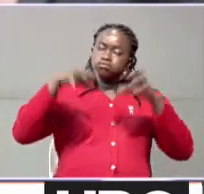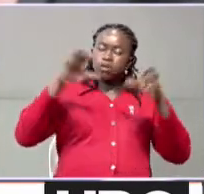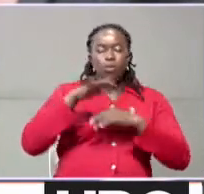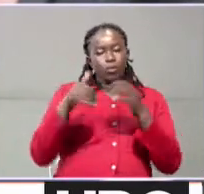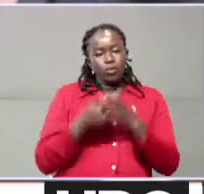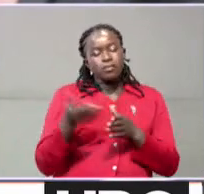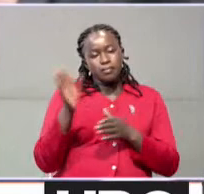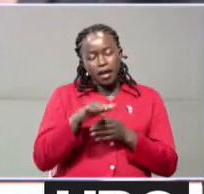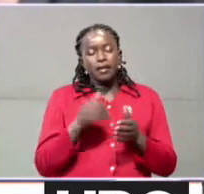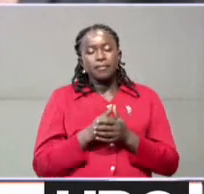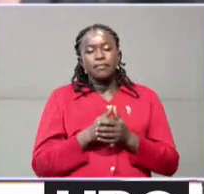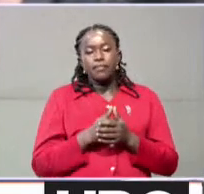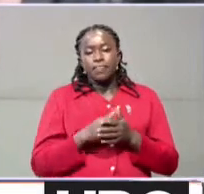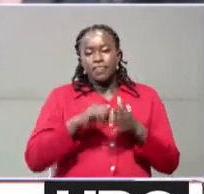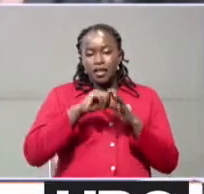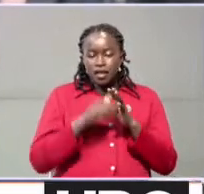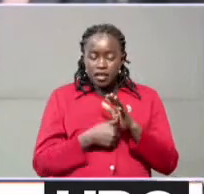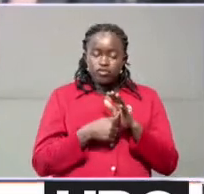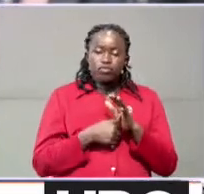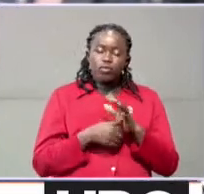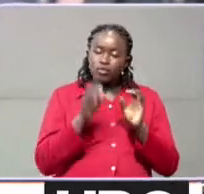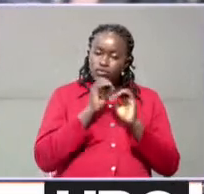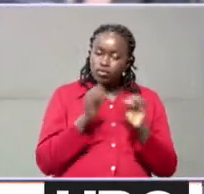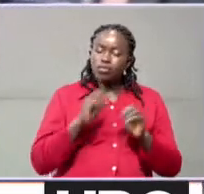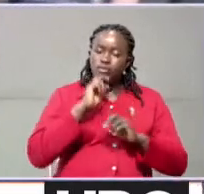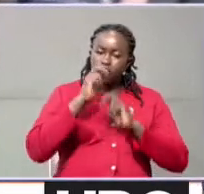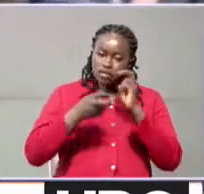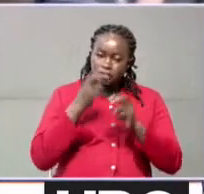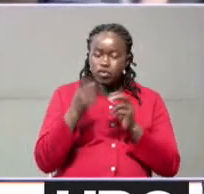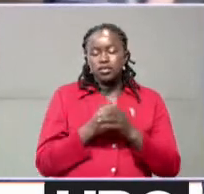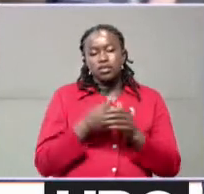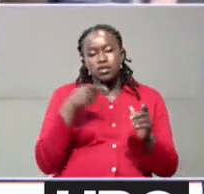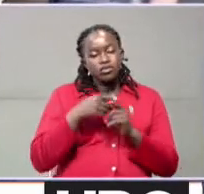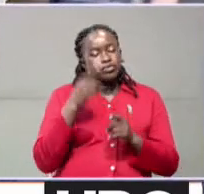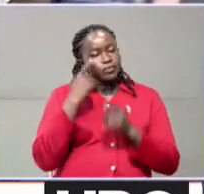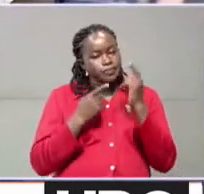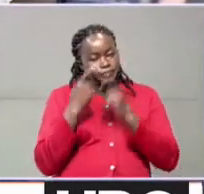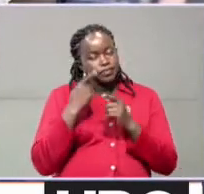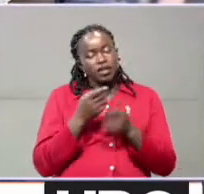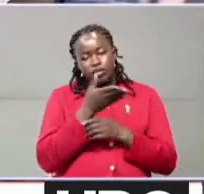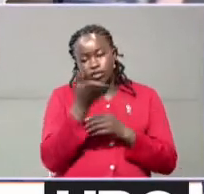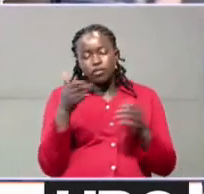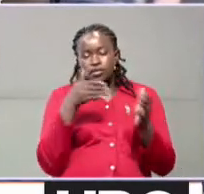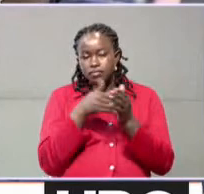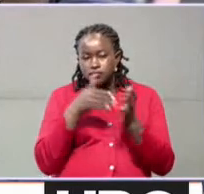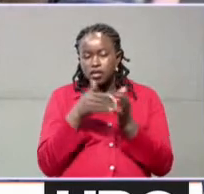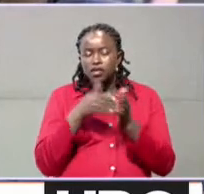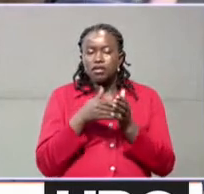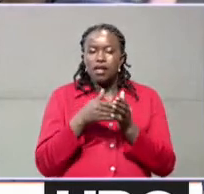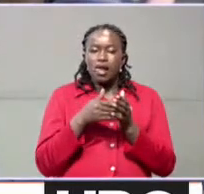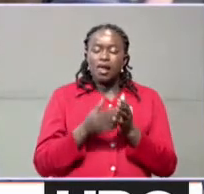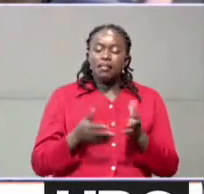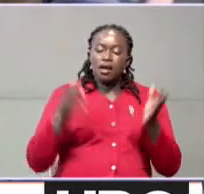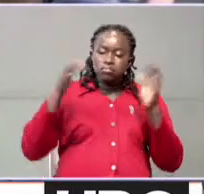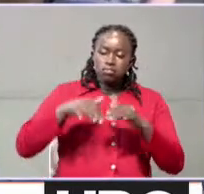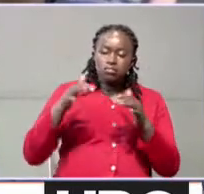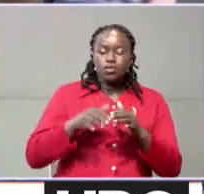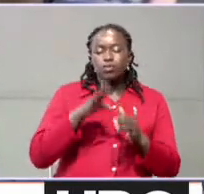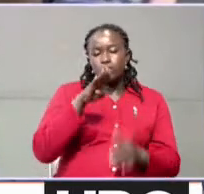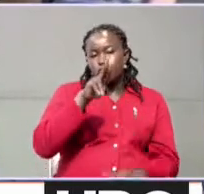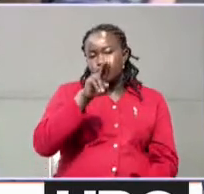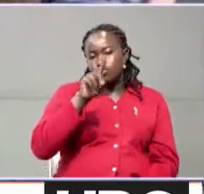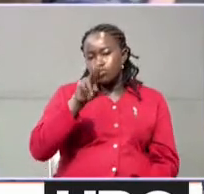on the issue of no response to the pride of these those affected by landslides in indonesia